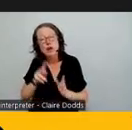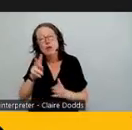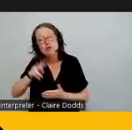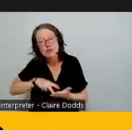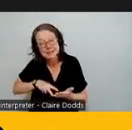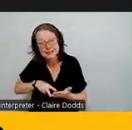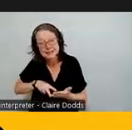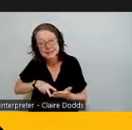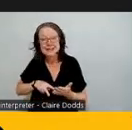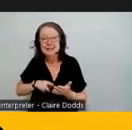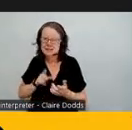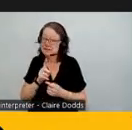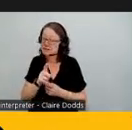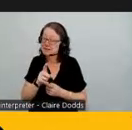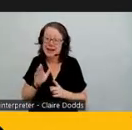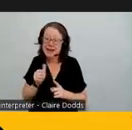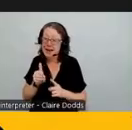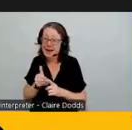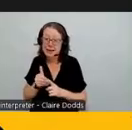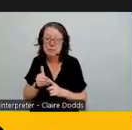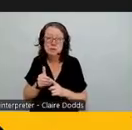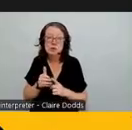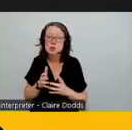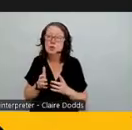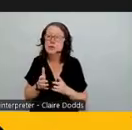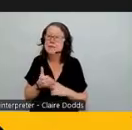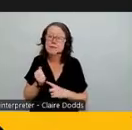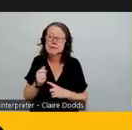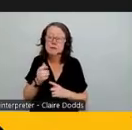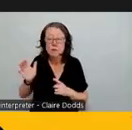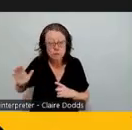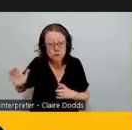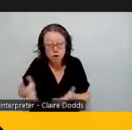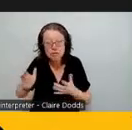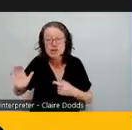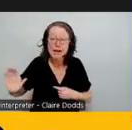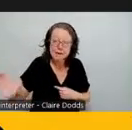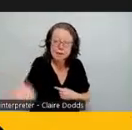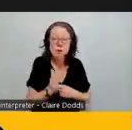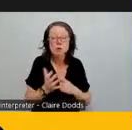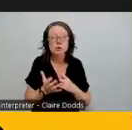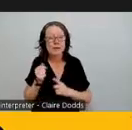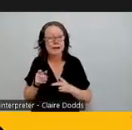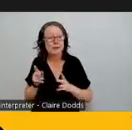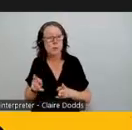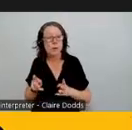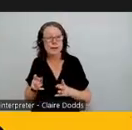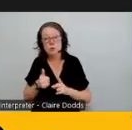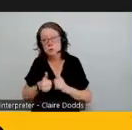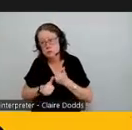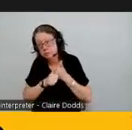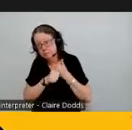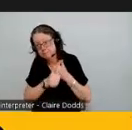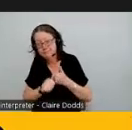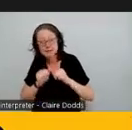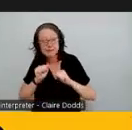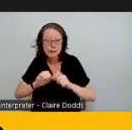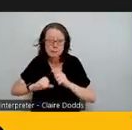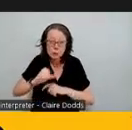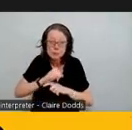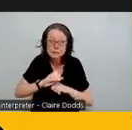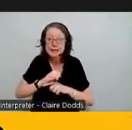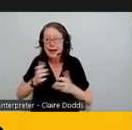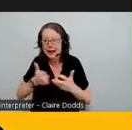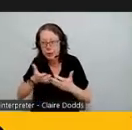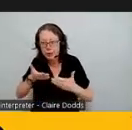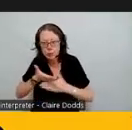reading supports the aims they have, the communities they want to work with, and really helps to tackle some of those